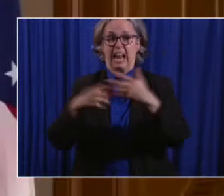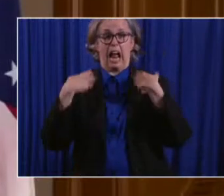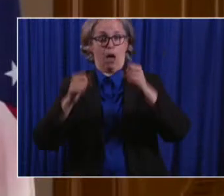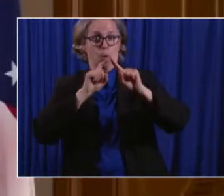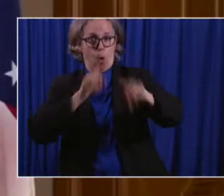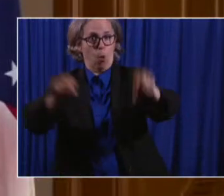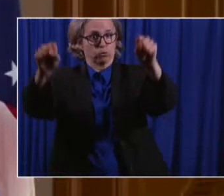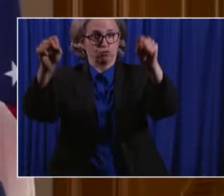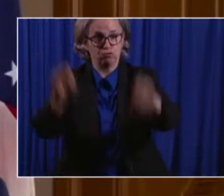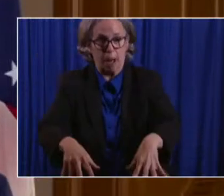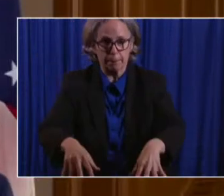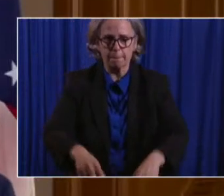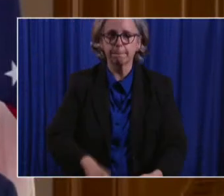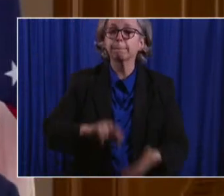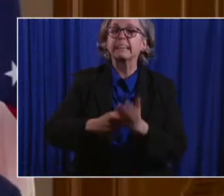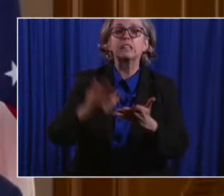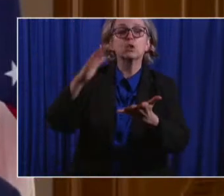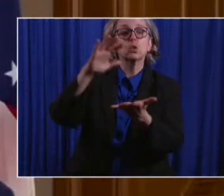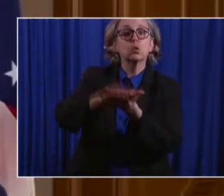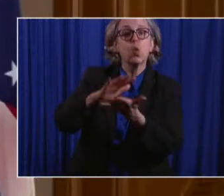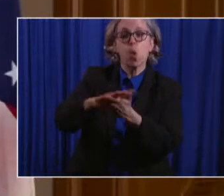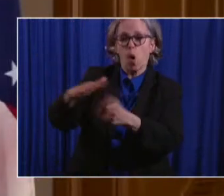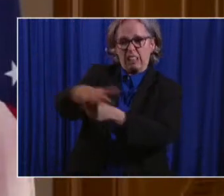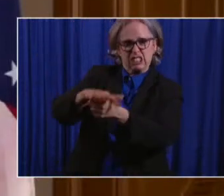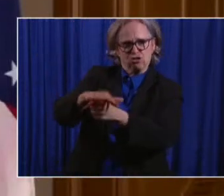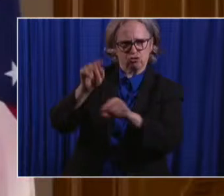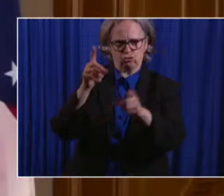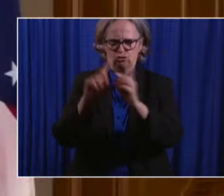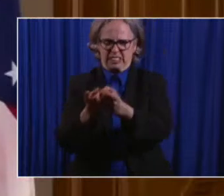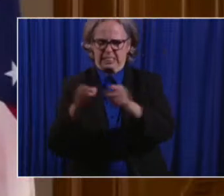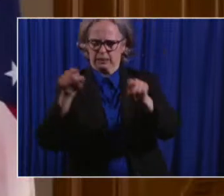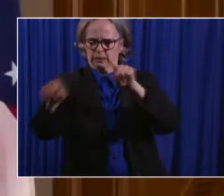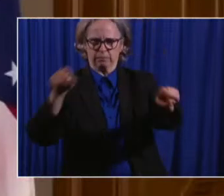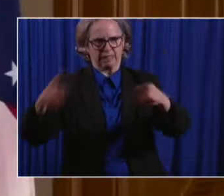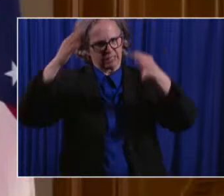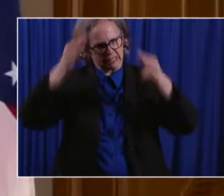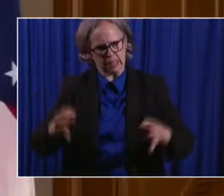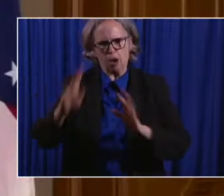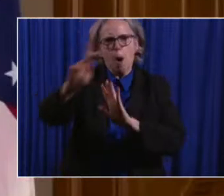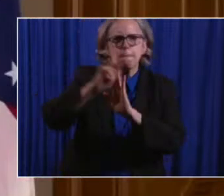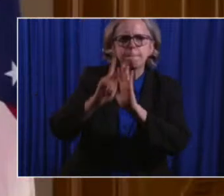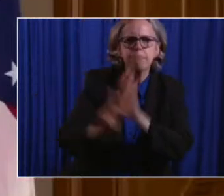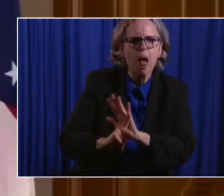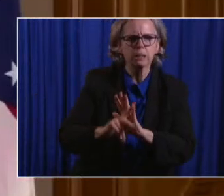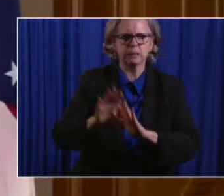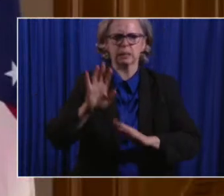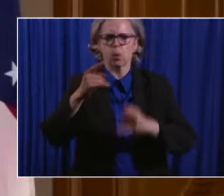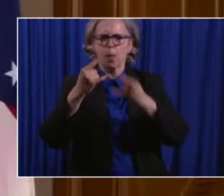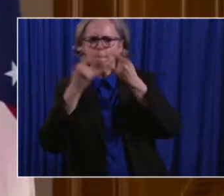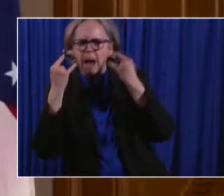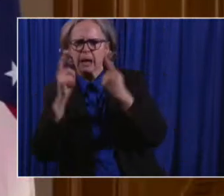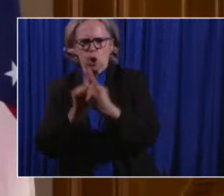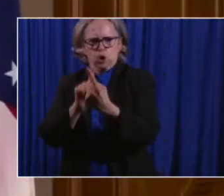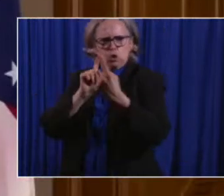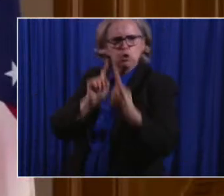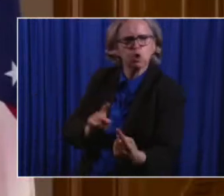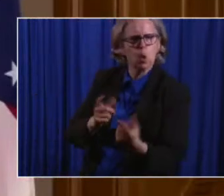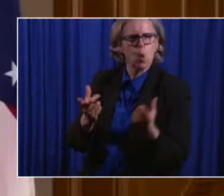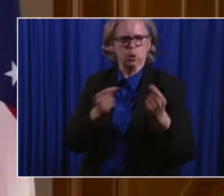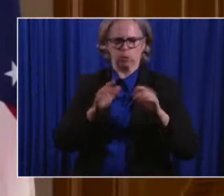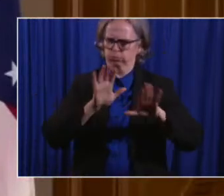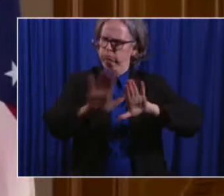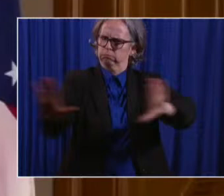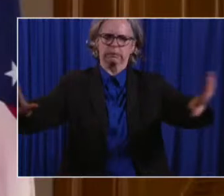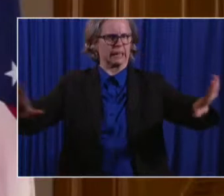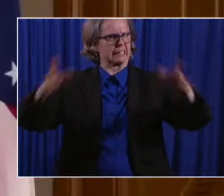settings. So again, June 2nd, it's up to schools to determine whether they continue to mask, what they do